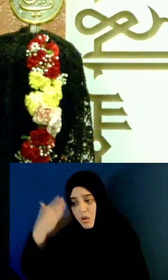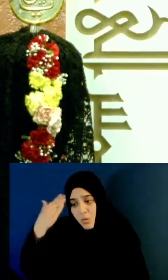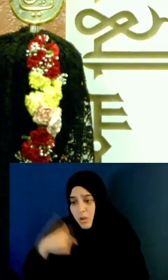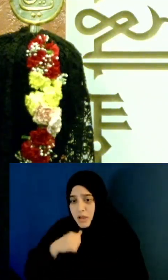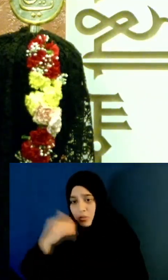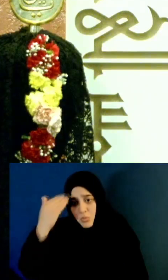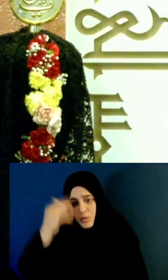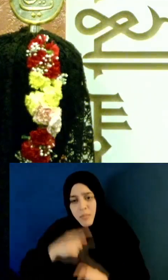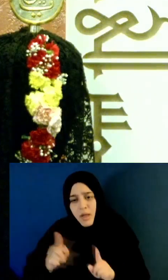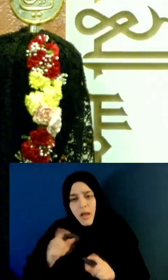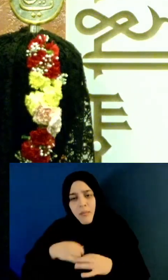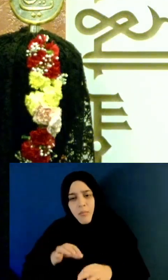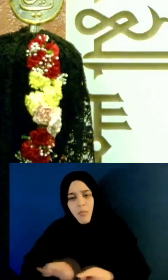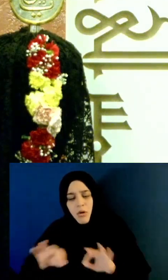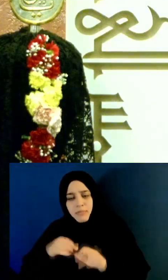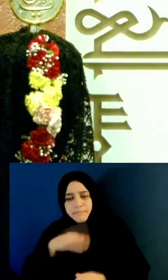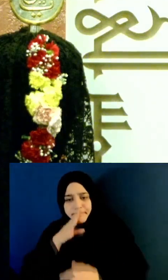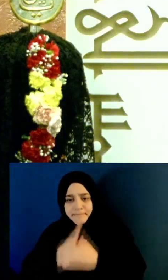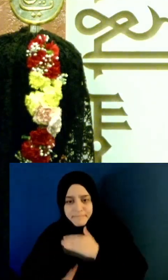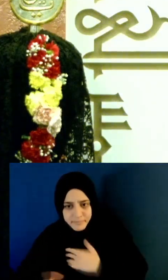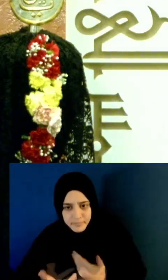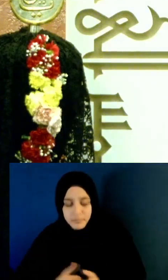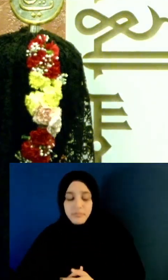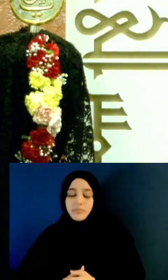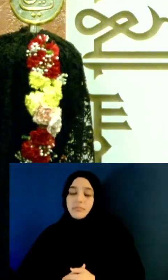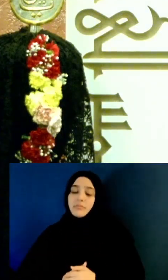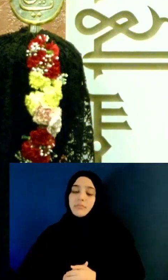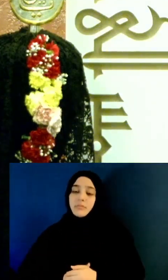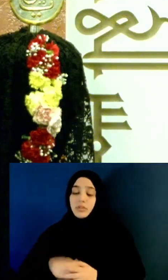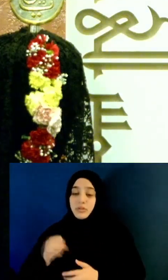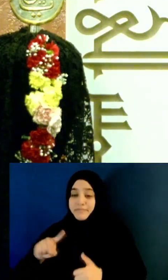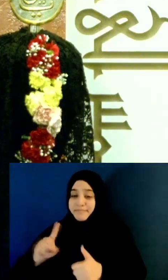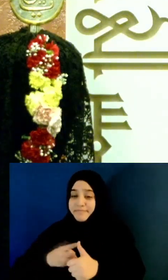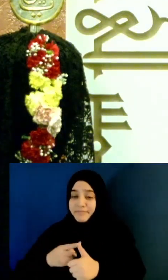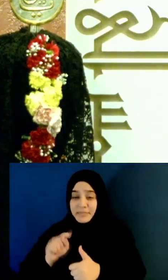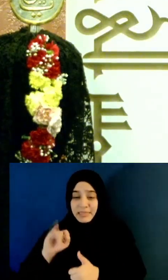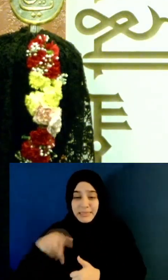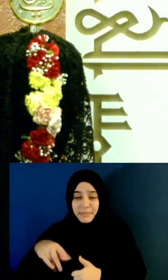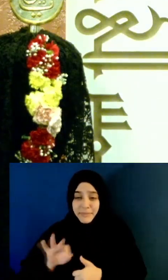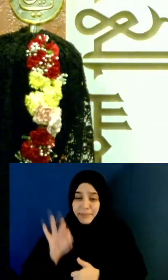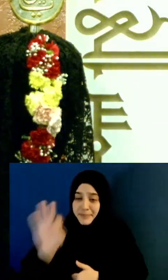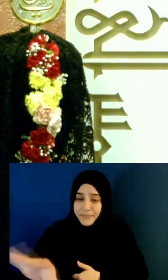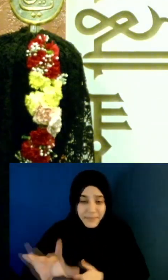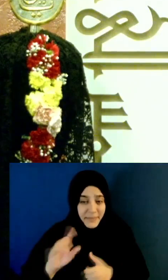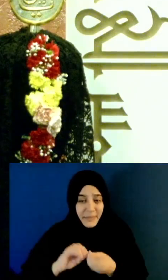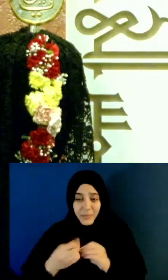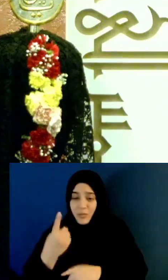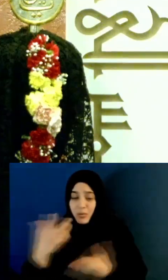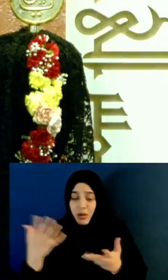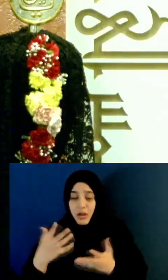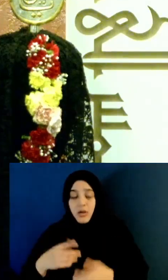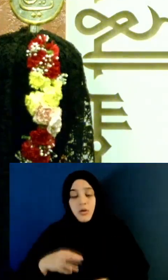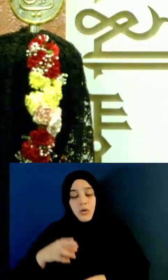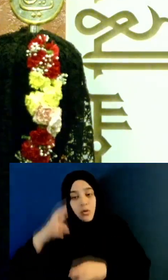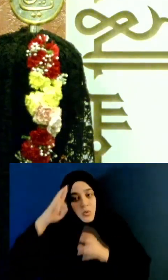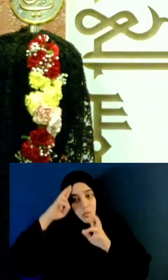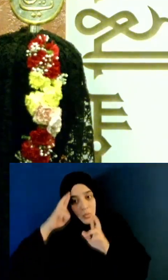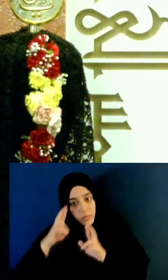Number one, mu'minin and mu'minat, respect and be proud of your religious